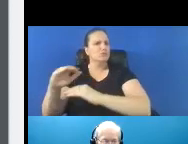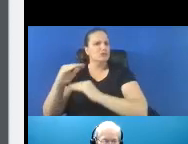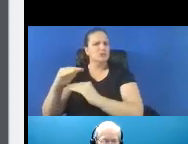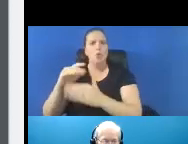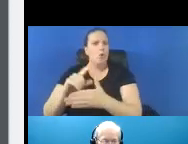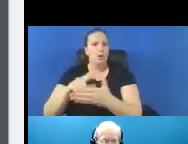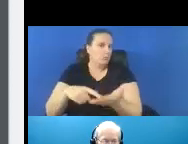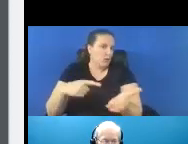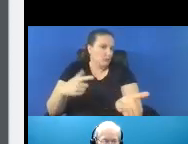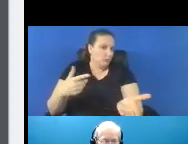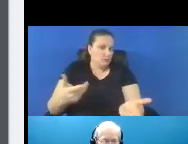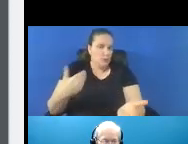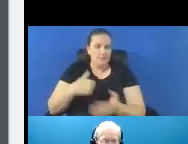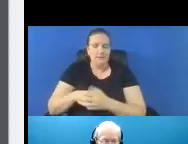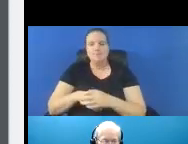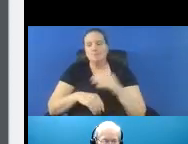Thank you, sir.